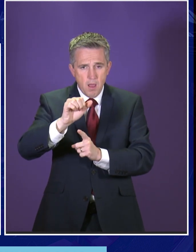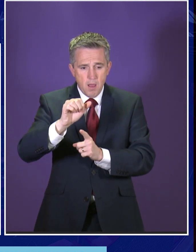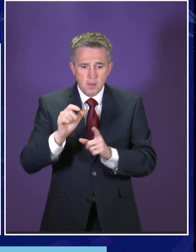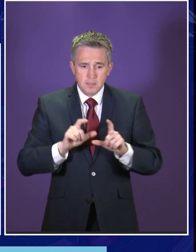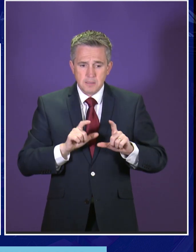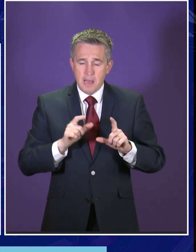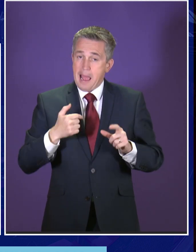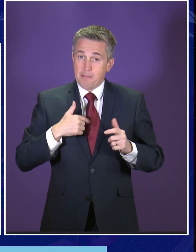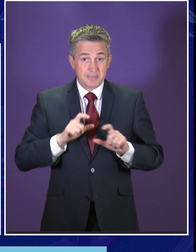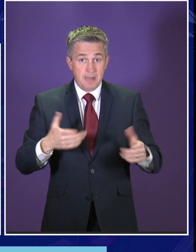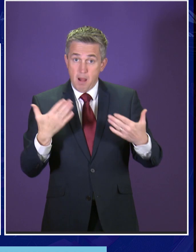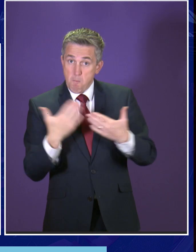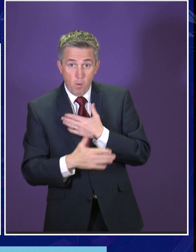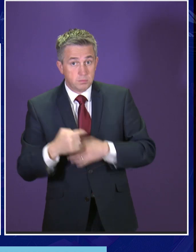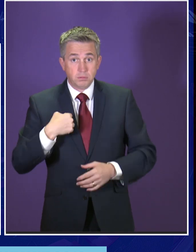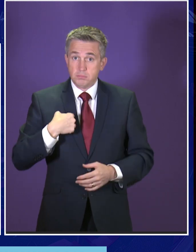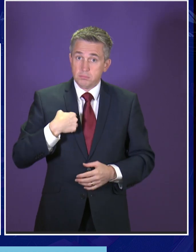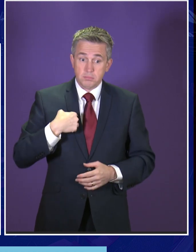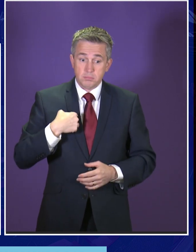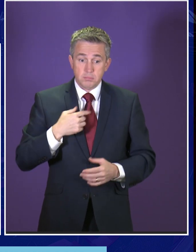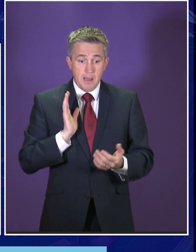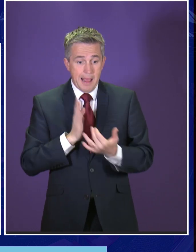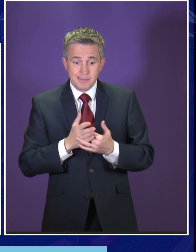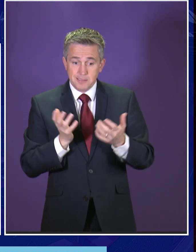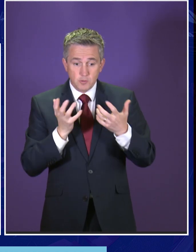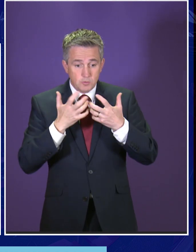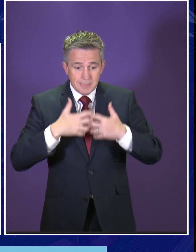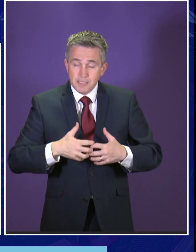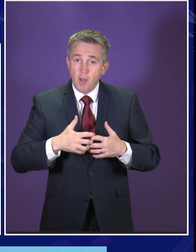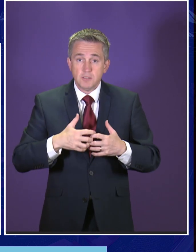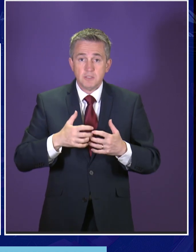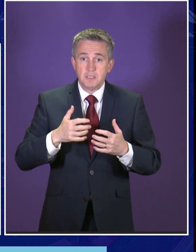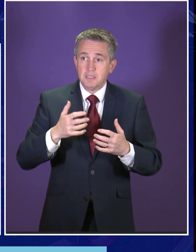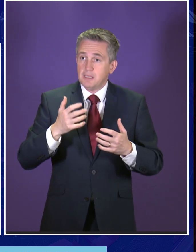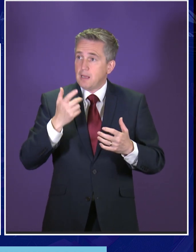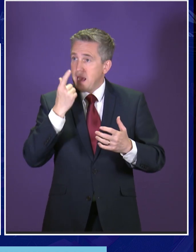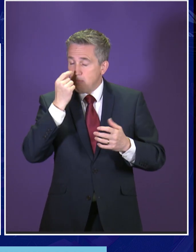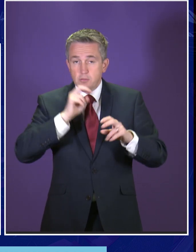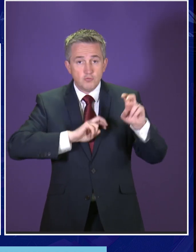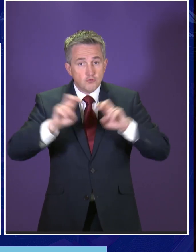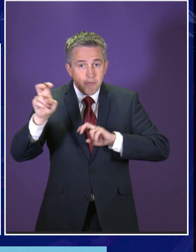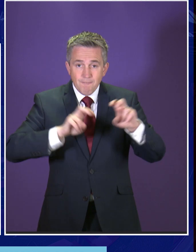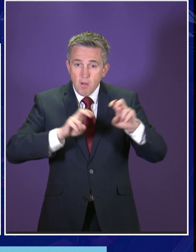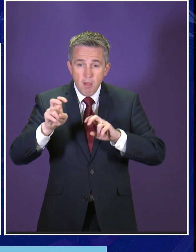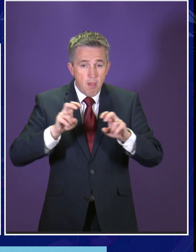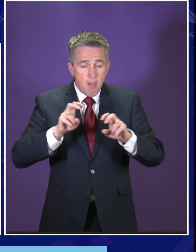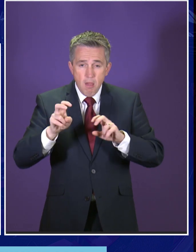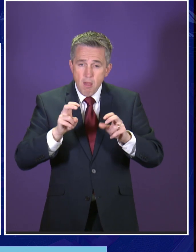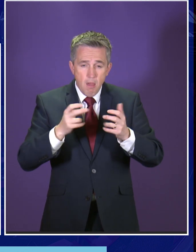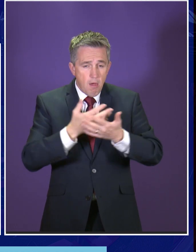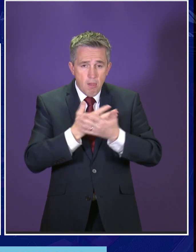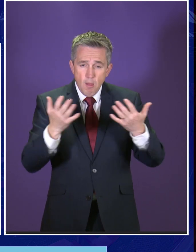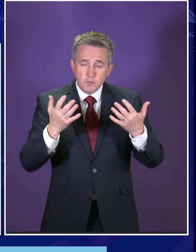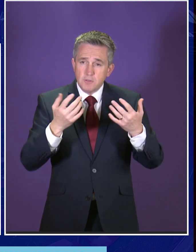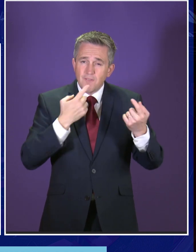my lifestyle, with access to, modern technologies and international mobility and a plethora of